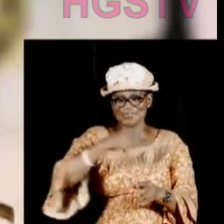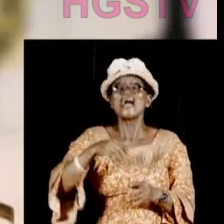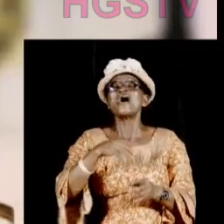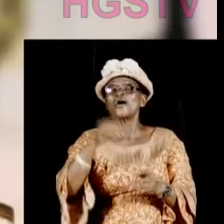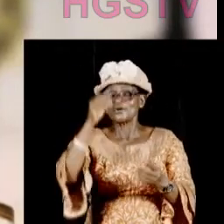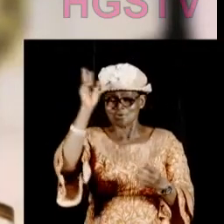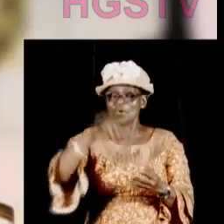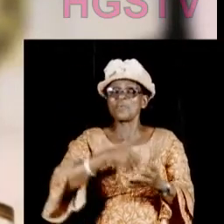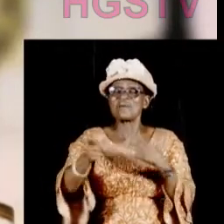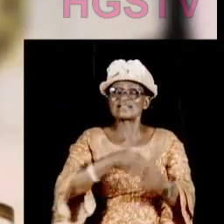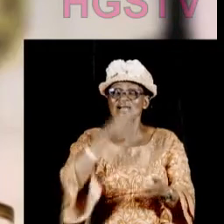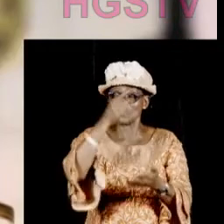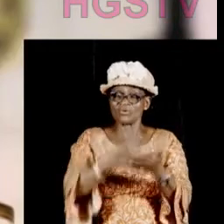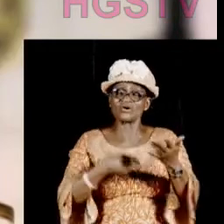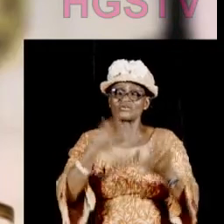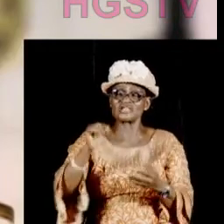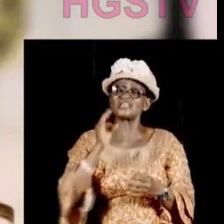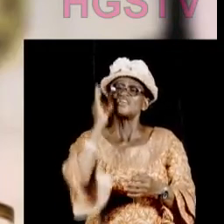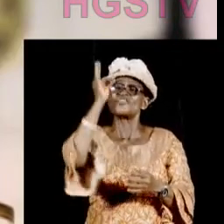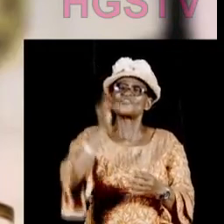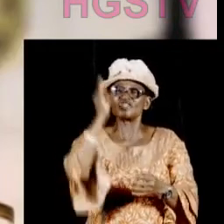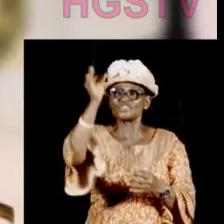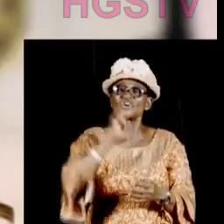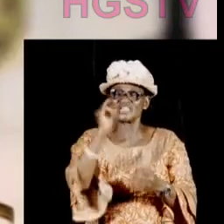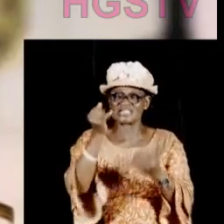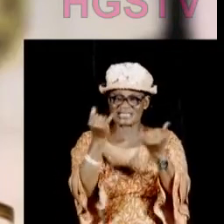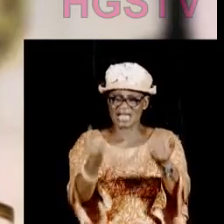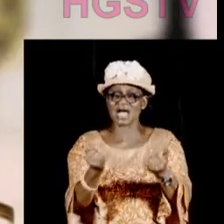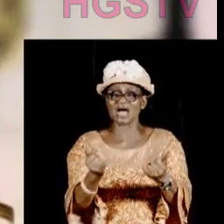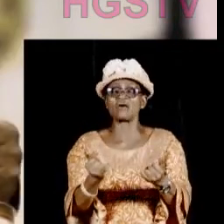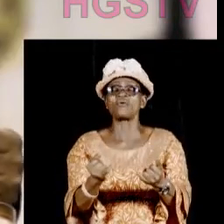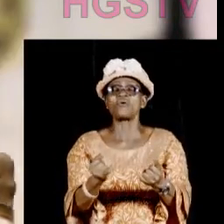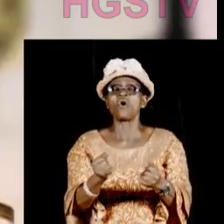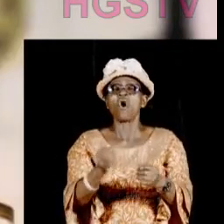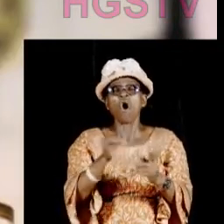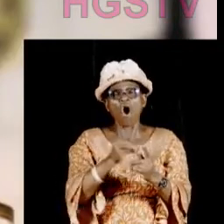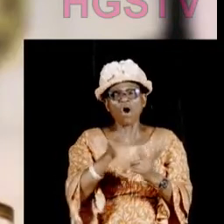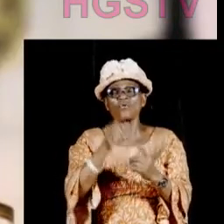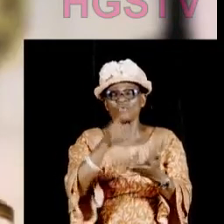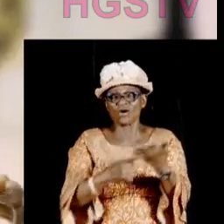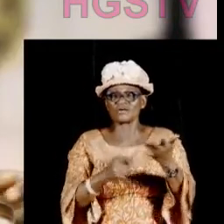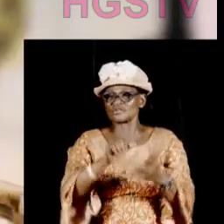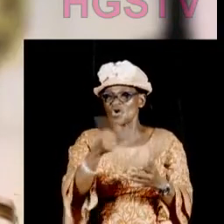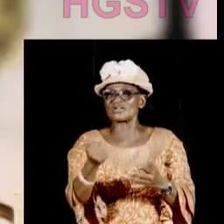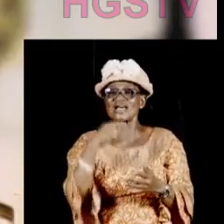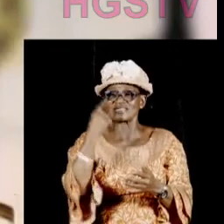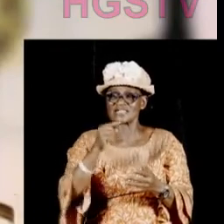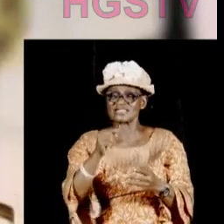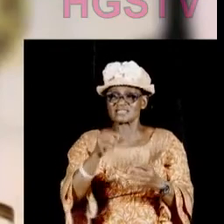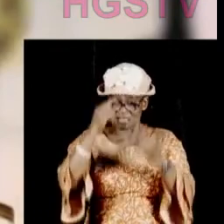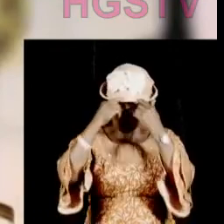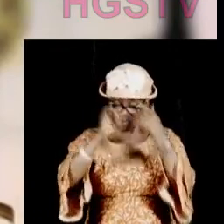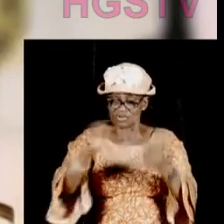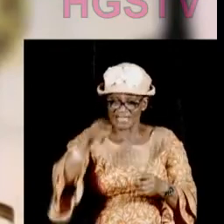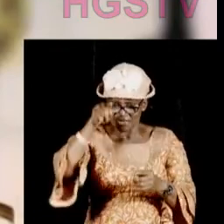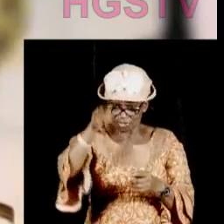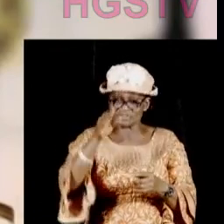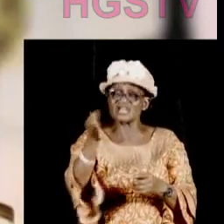the situation now is dictating or what others are saying concerning you, there is a bright future for